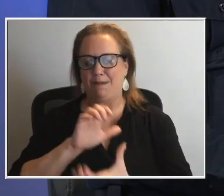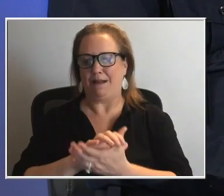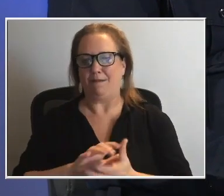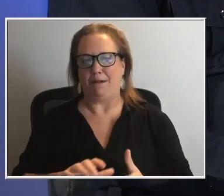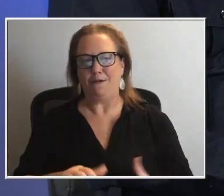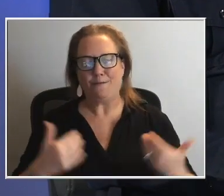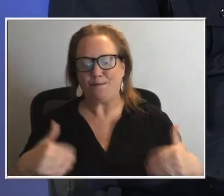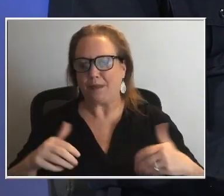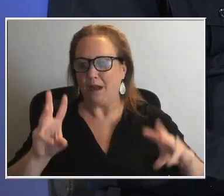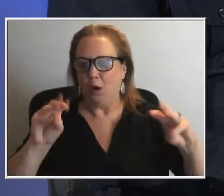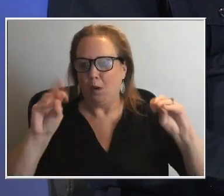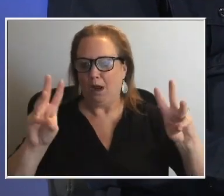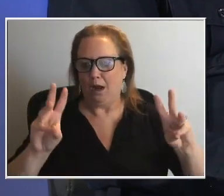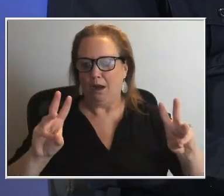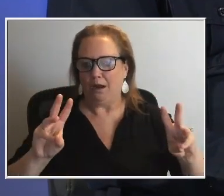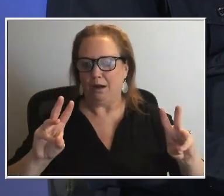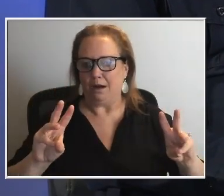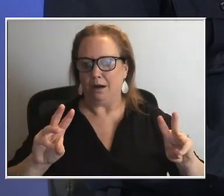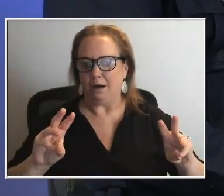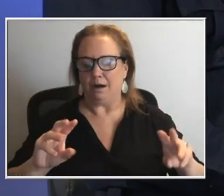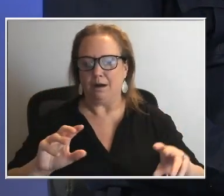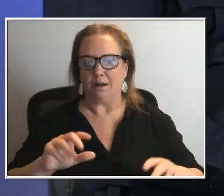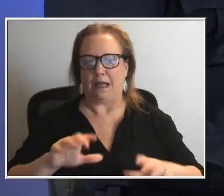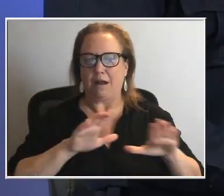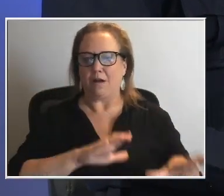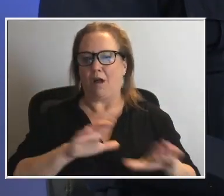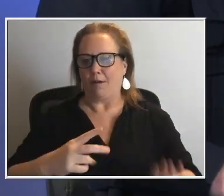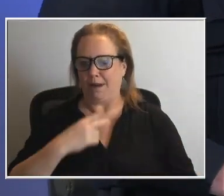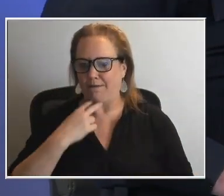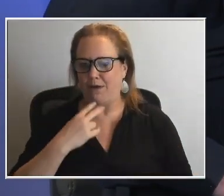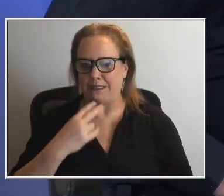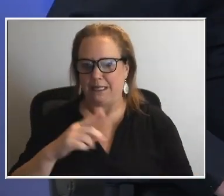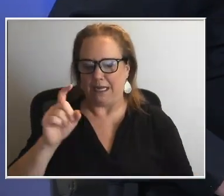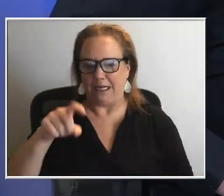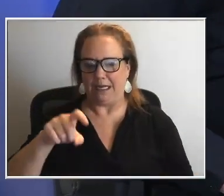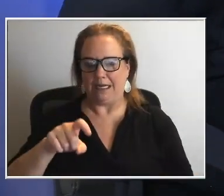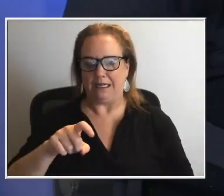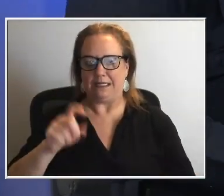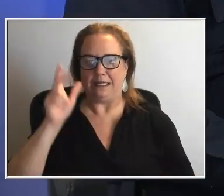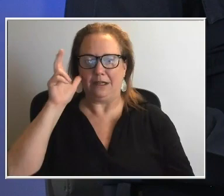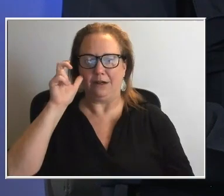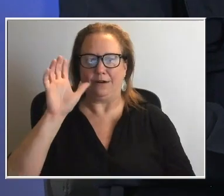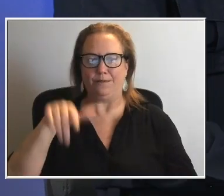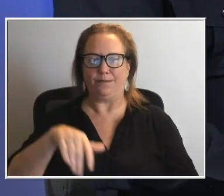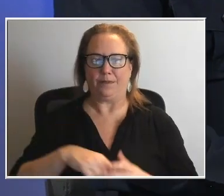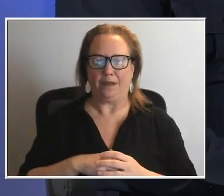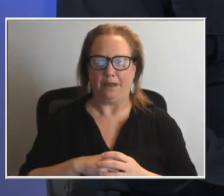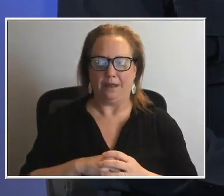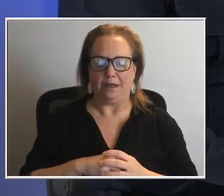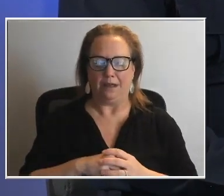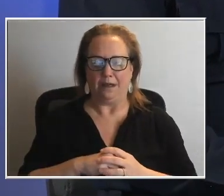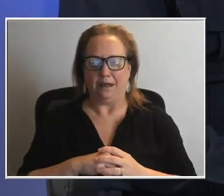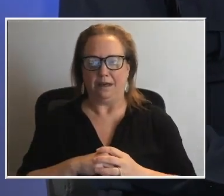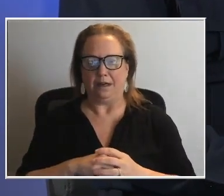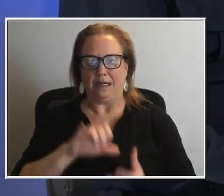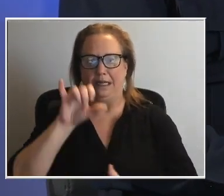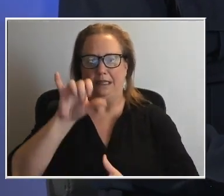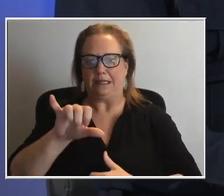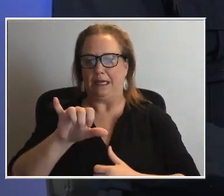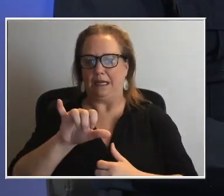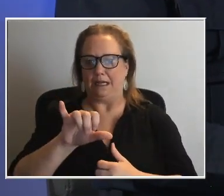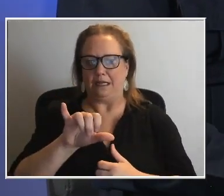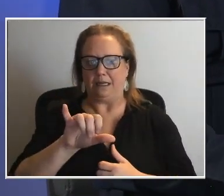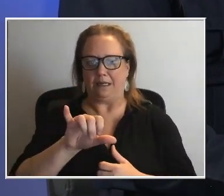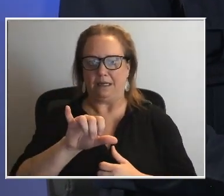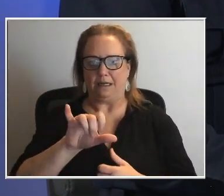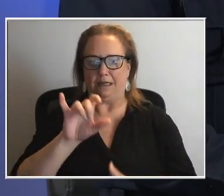you were the you were that calming voice that I needed to hear at the time. Don't worry about it. And that